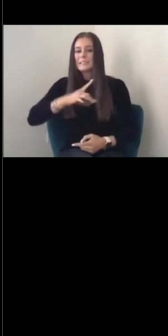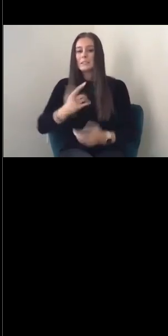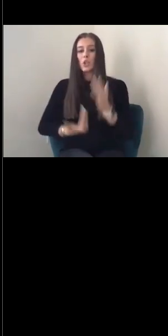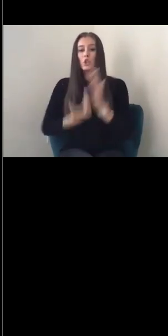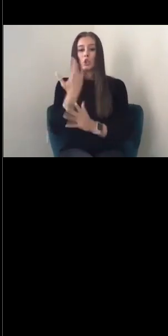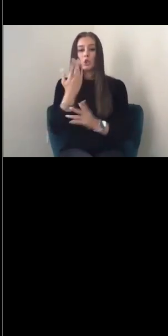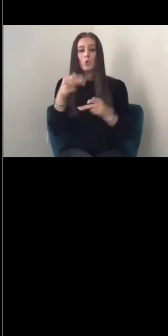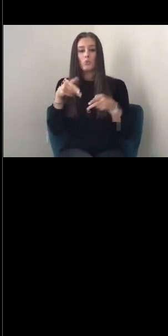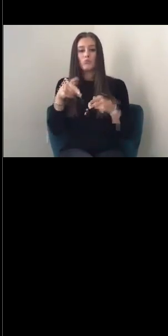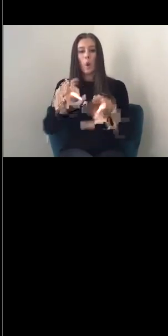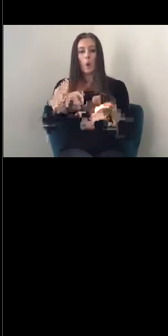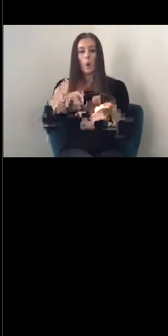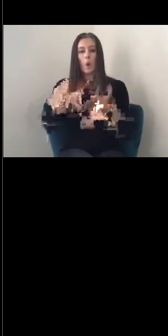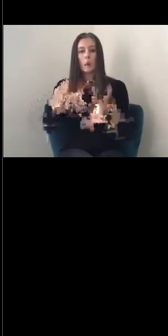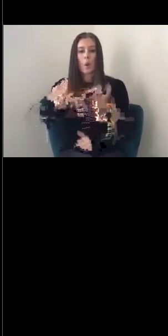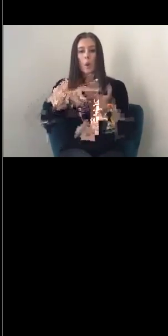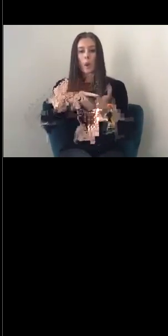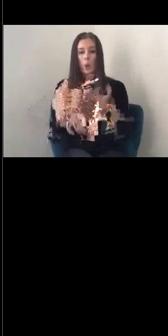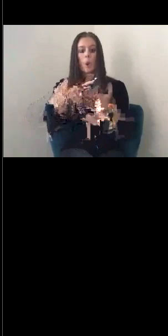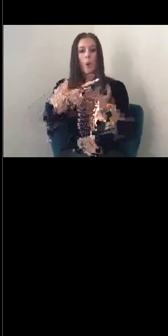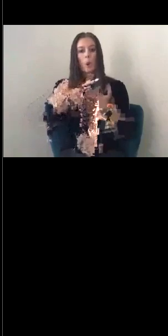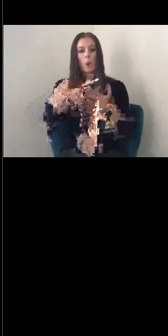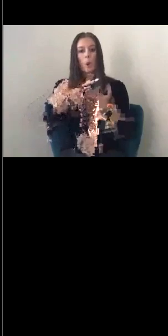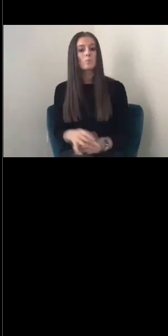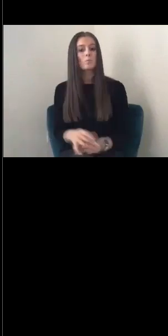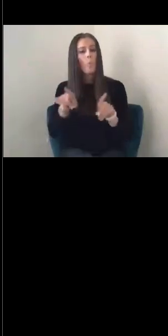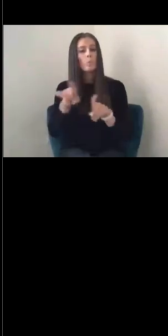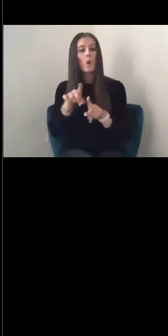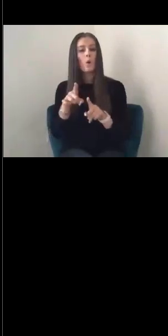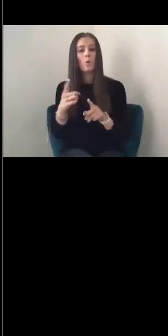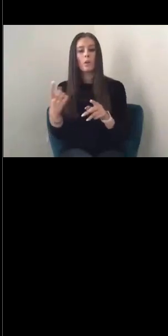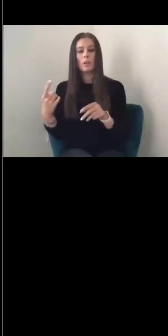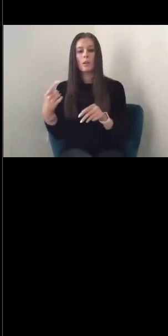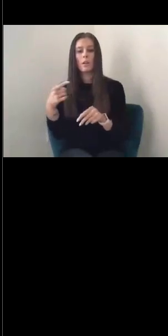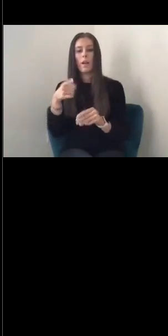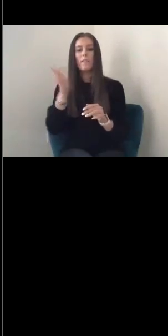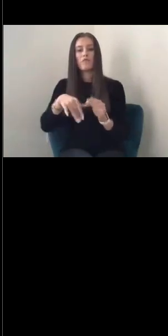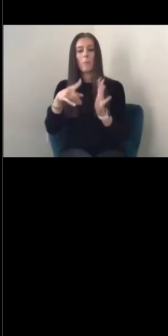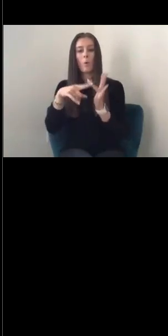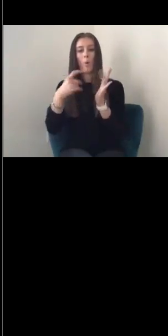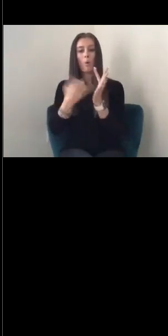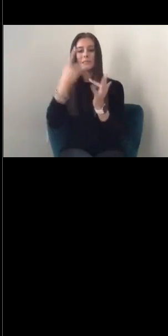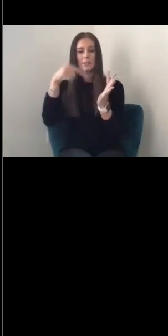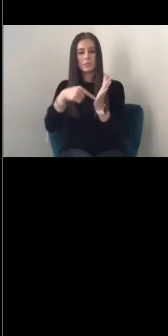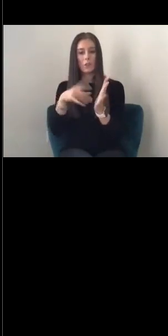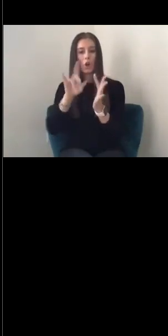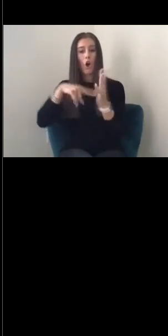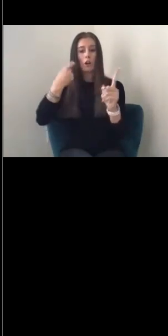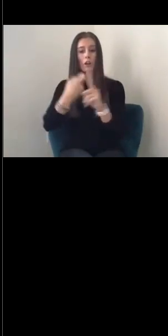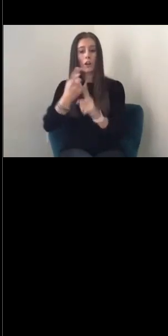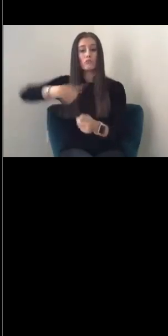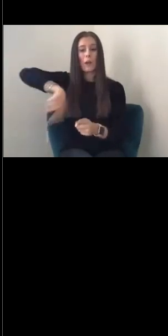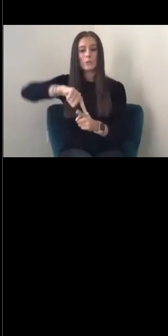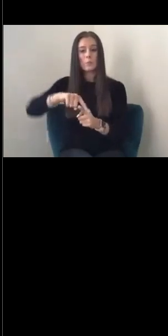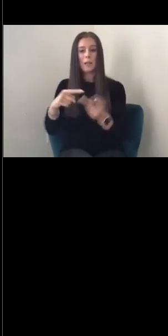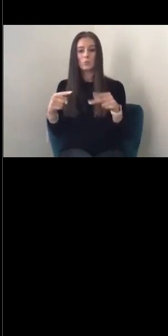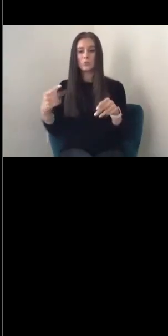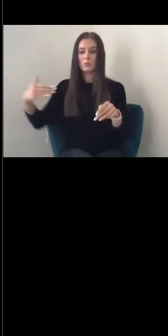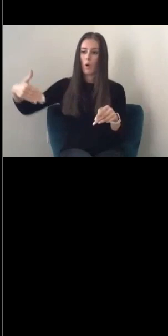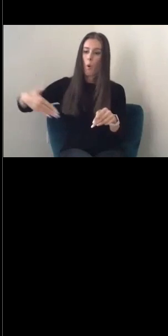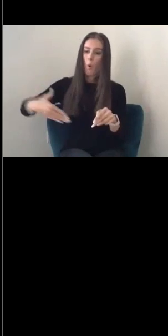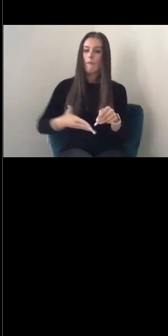required. Also, where the slip road from the Orsett-Cock roundabout joins the existing A13